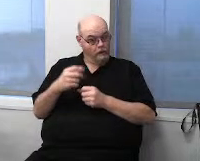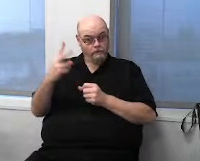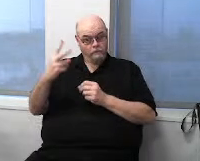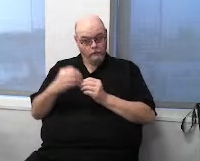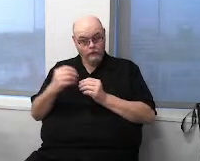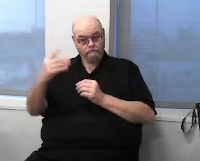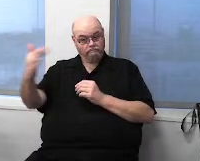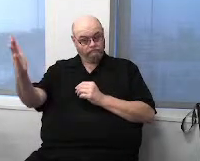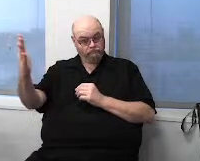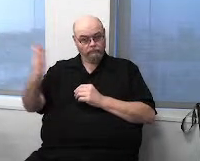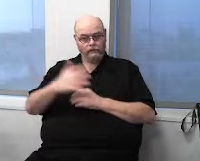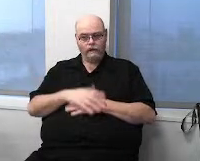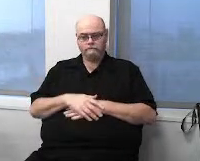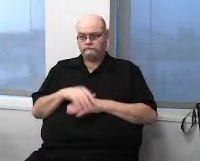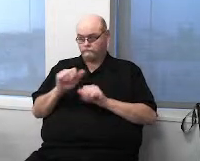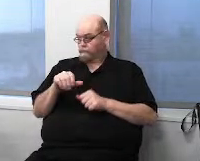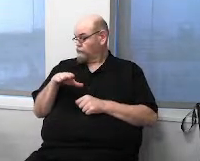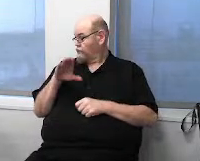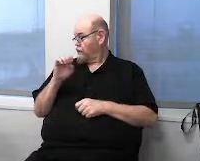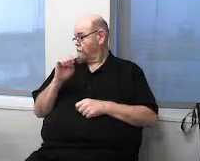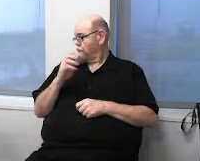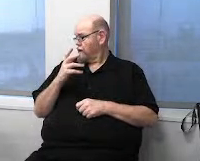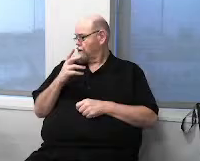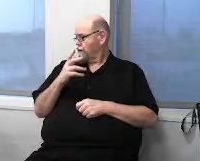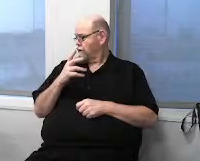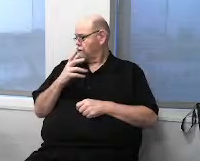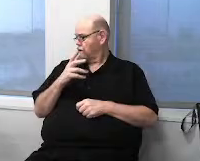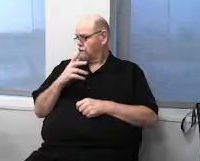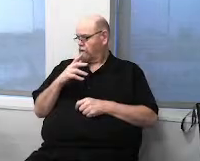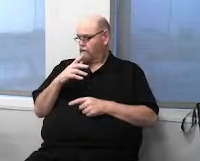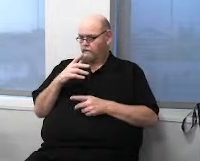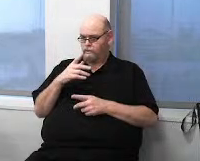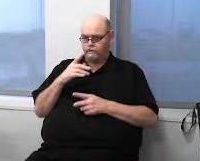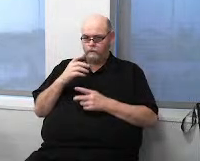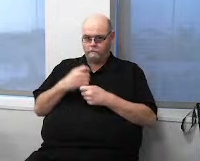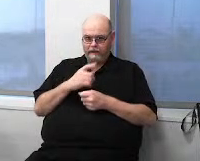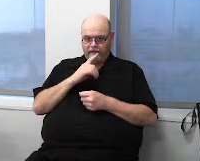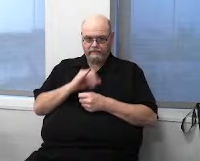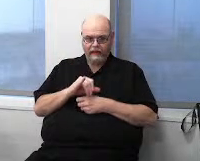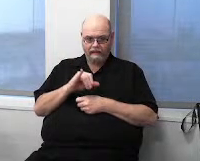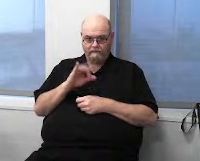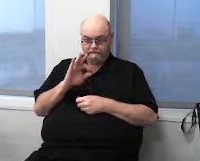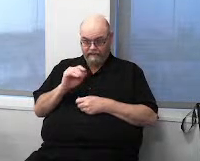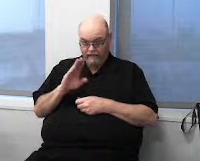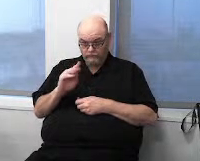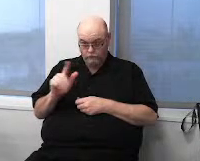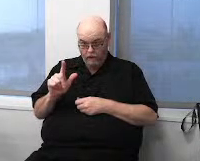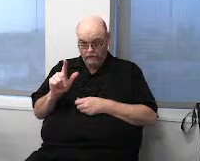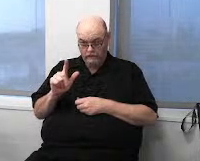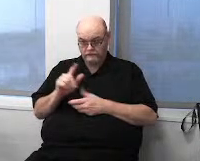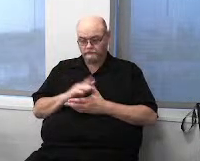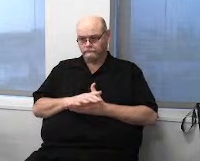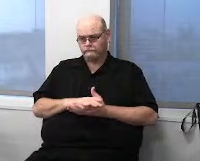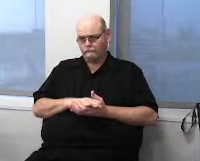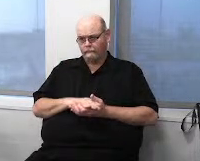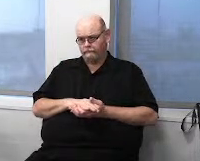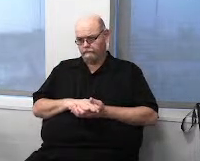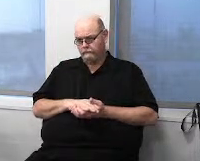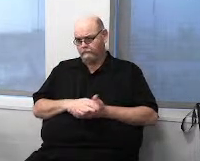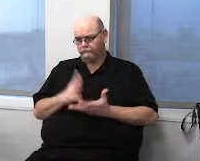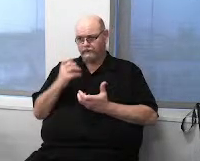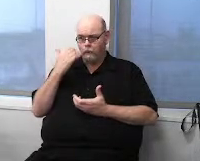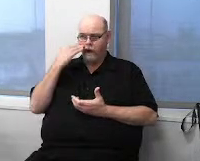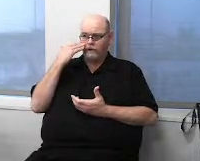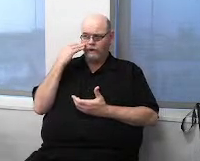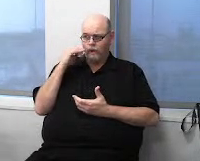deferred to a future year? Couldn't there be? You're making a statement of the factual statement that it has Just to be? just yes or no. 1